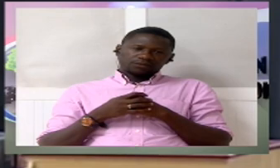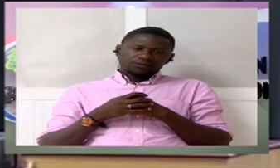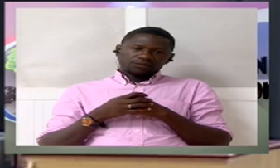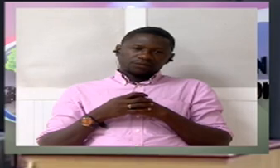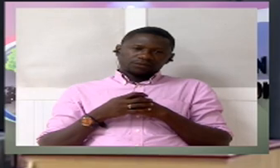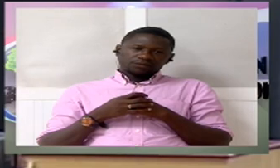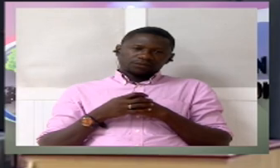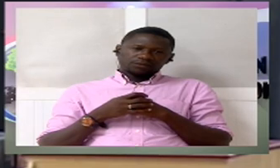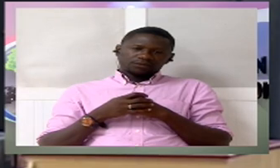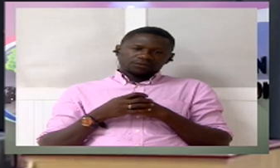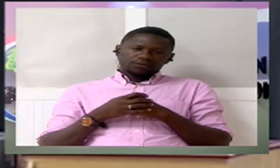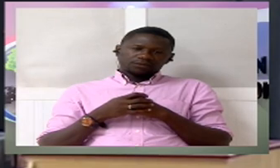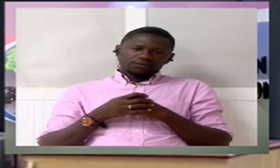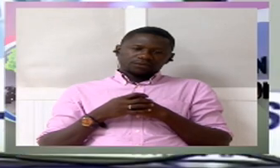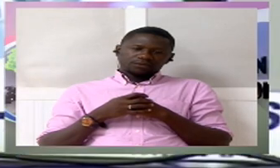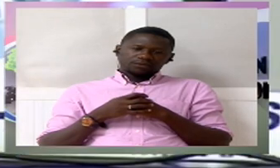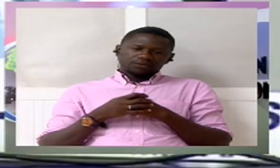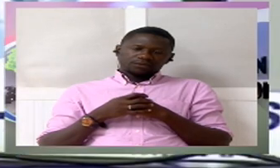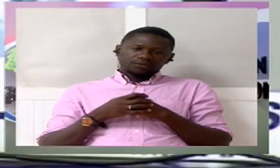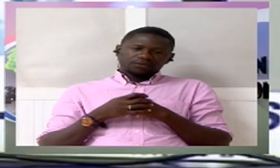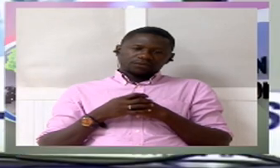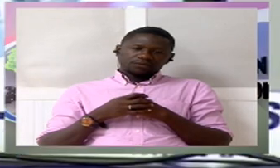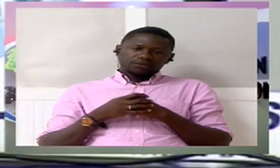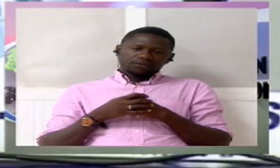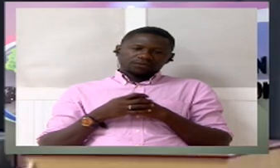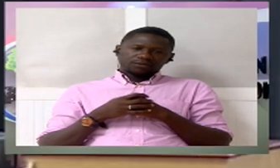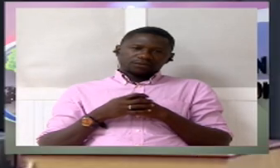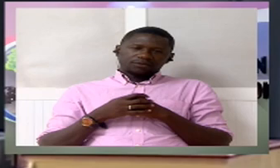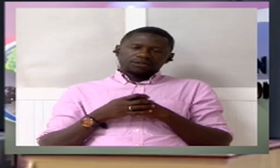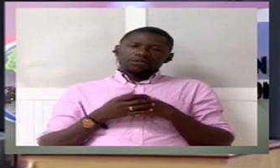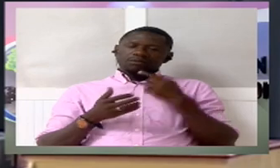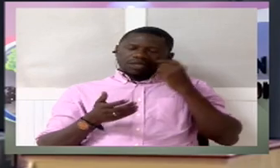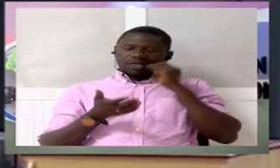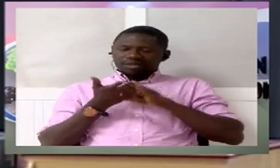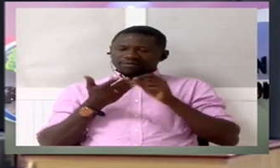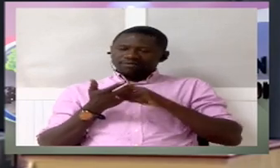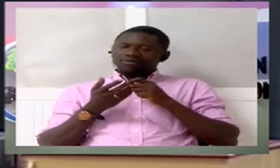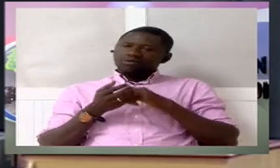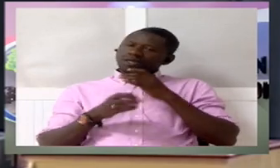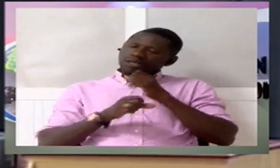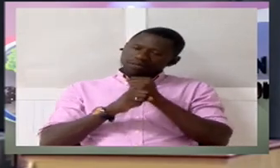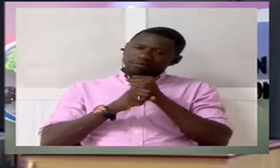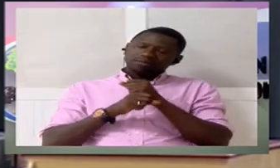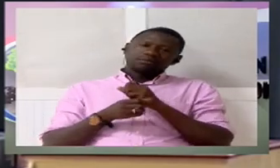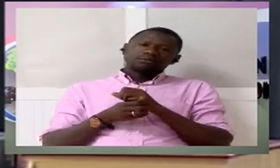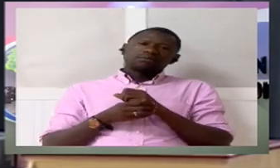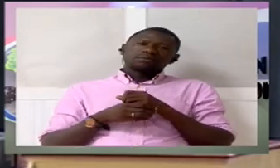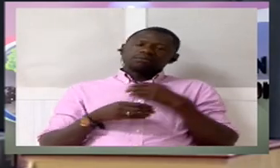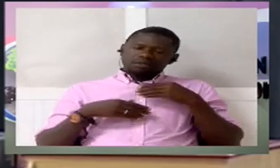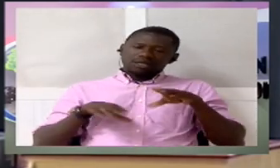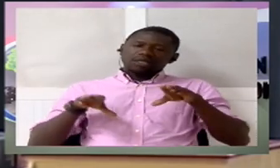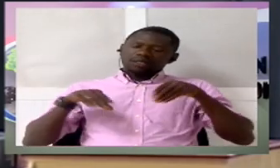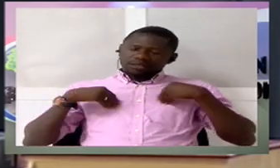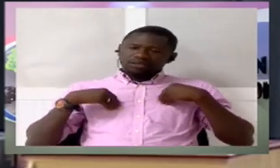not a Fenko store. Asylum. Not a asylum music. Then I sought for asylum. Yeah, acceptance